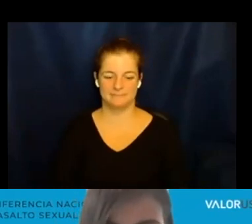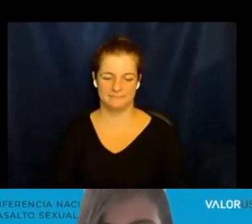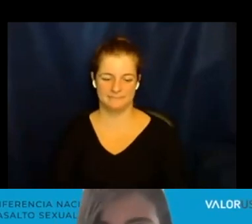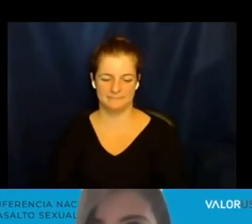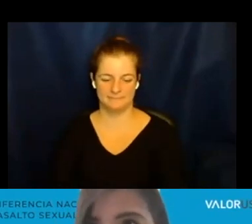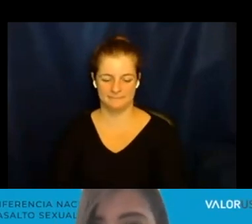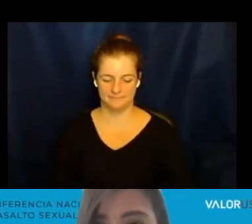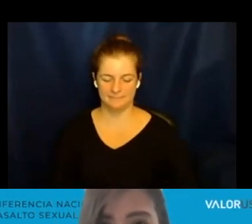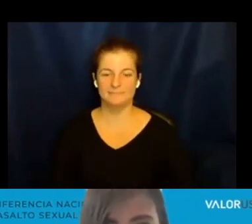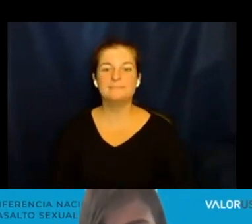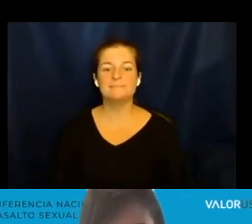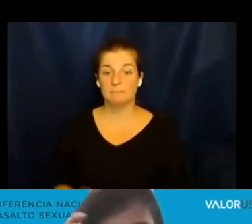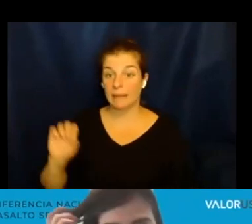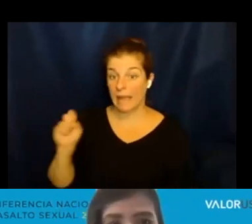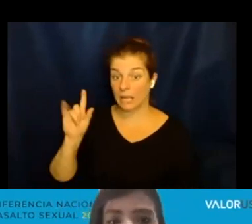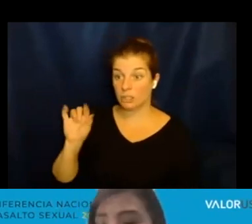ashley go ahead